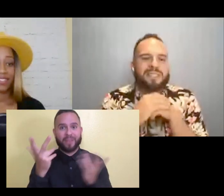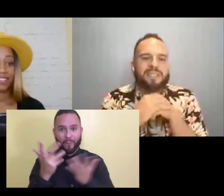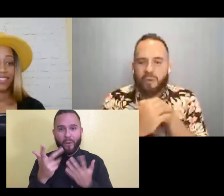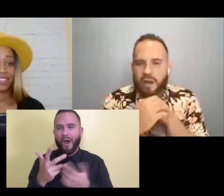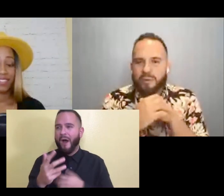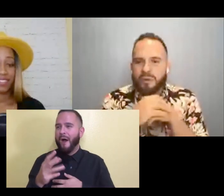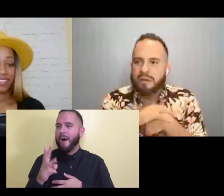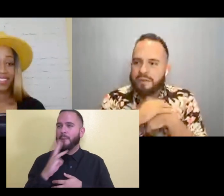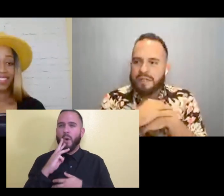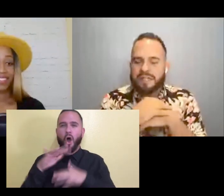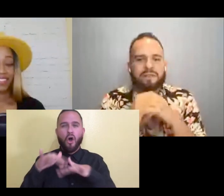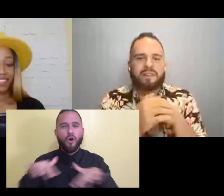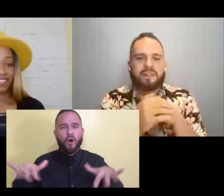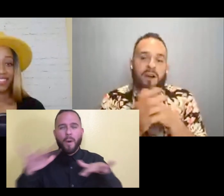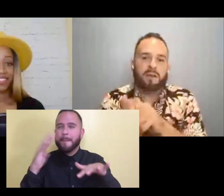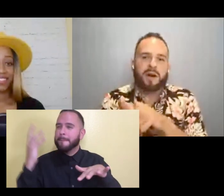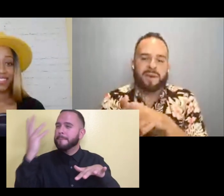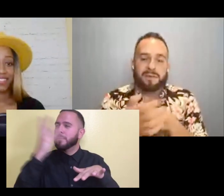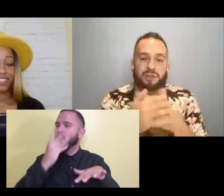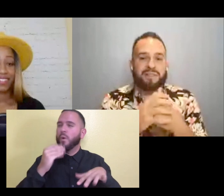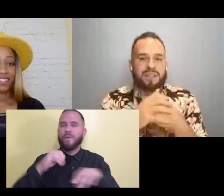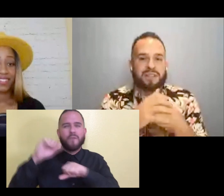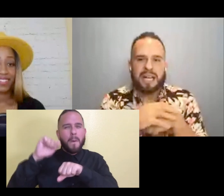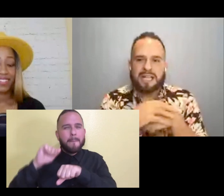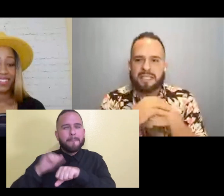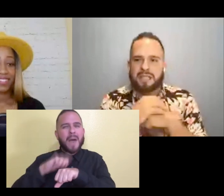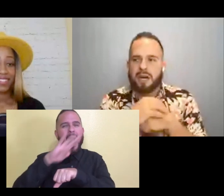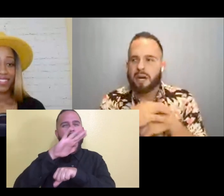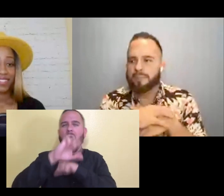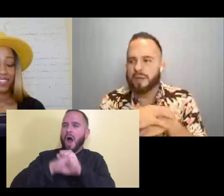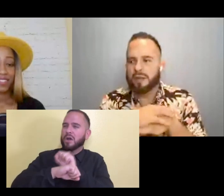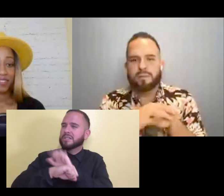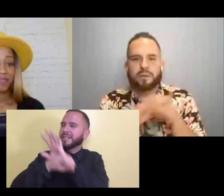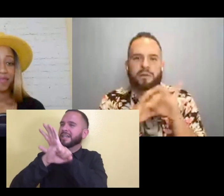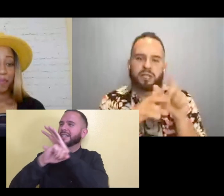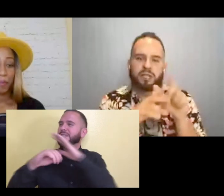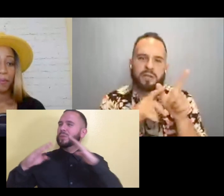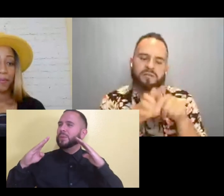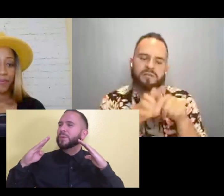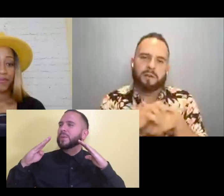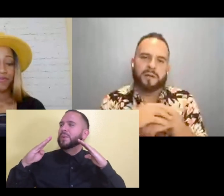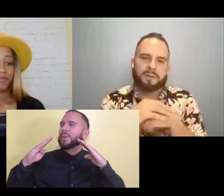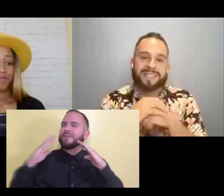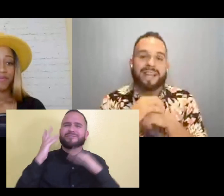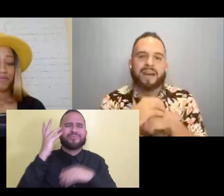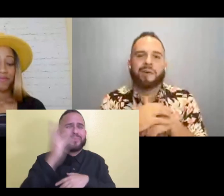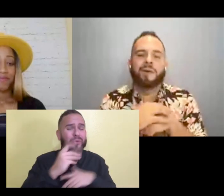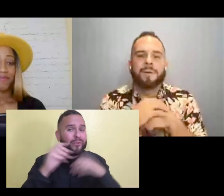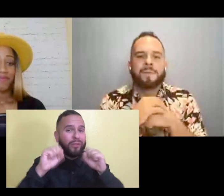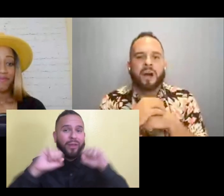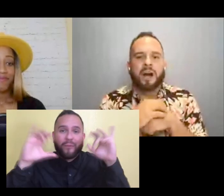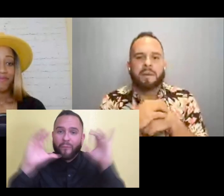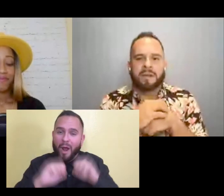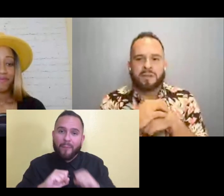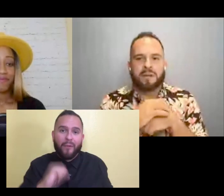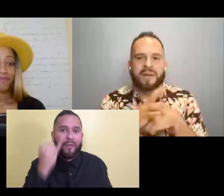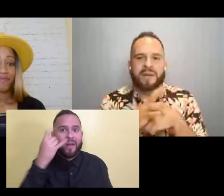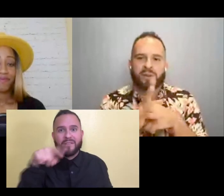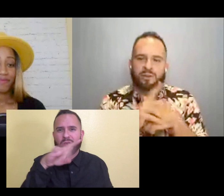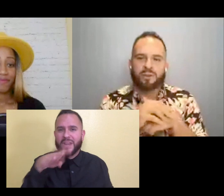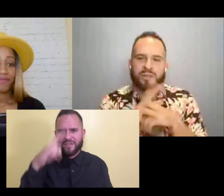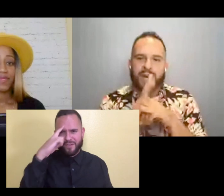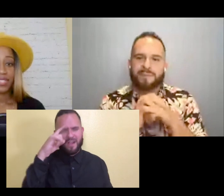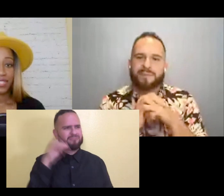It's incredible. If you've never thought about maybe traveling to Alaska, a lot of the cruise ships will leave from Seattle. So you can make a